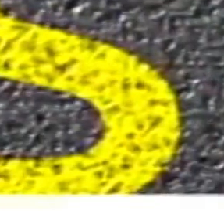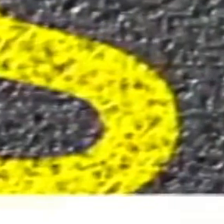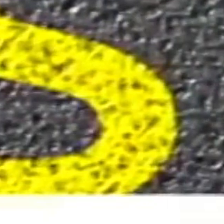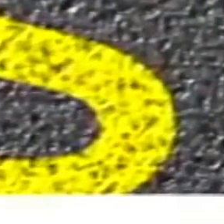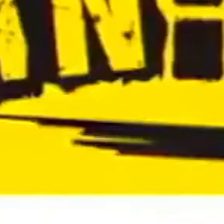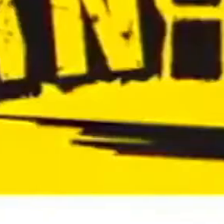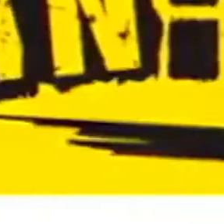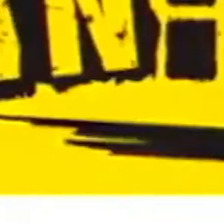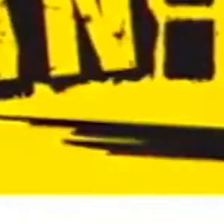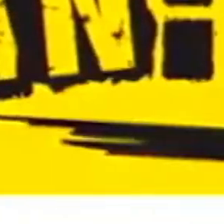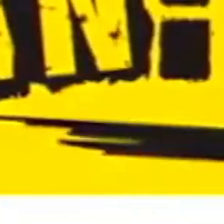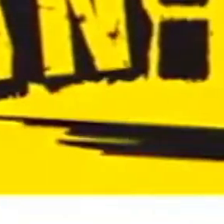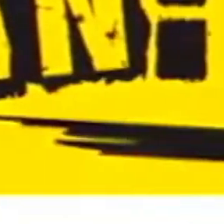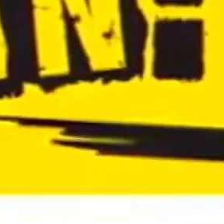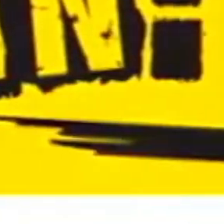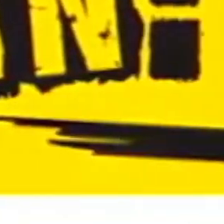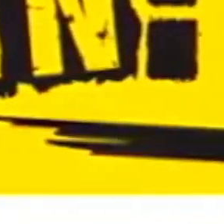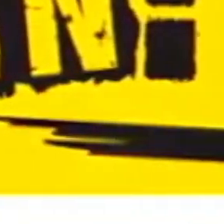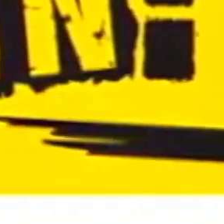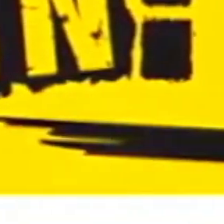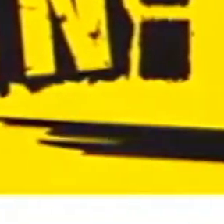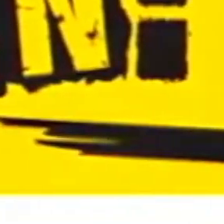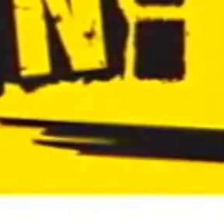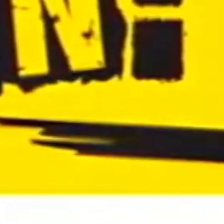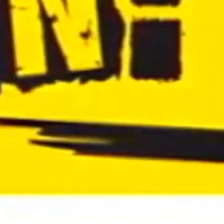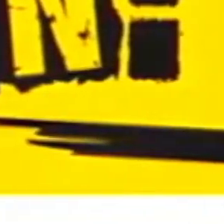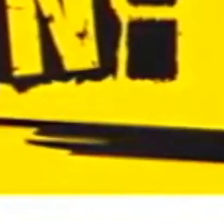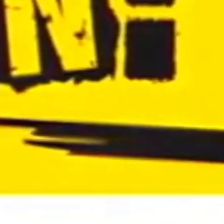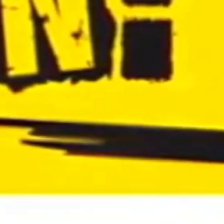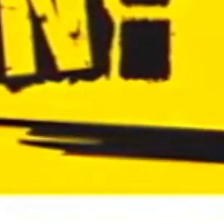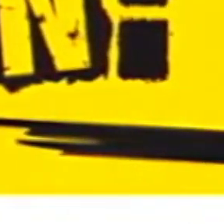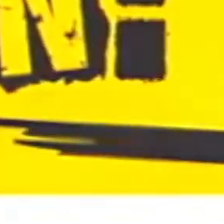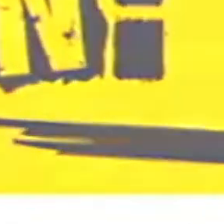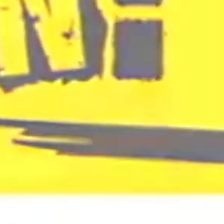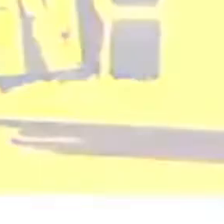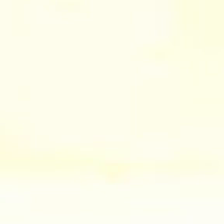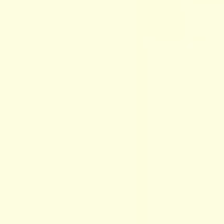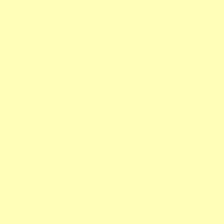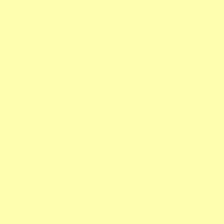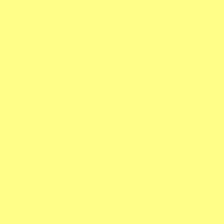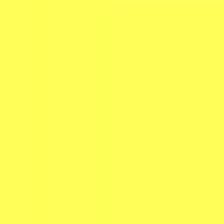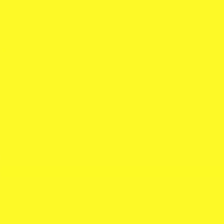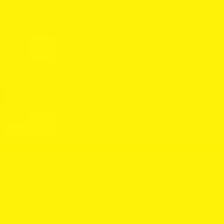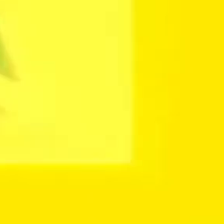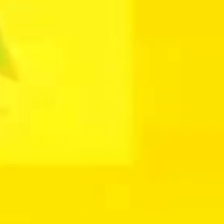and drive. Usalama Barabarani starts with you. Fika Salama. This message is brought to you by the National